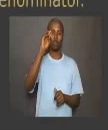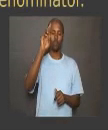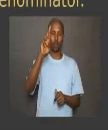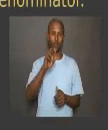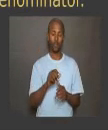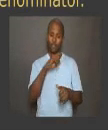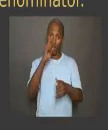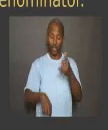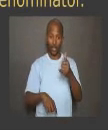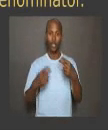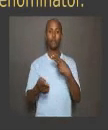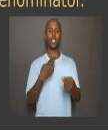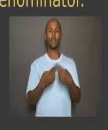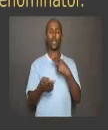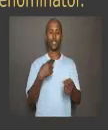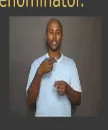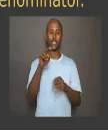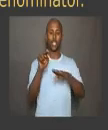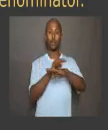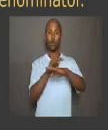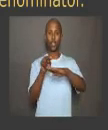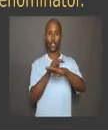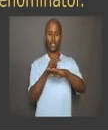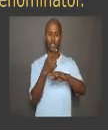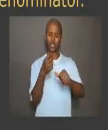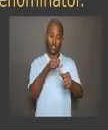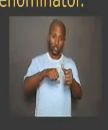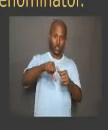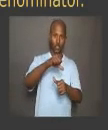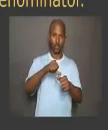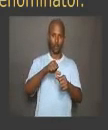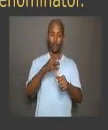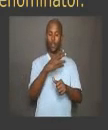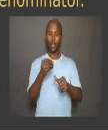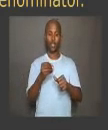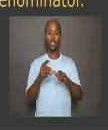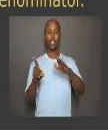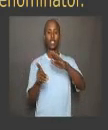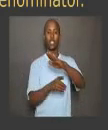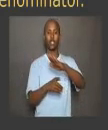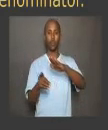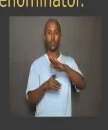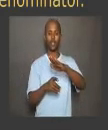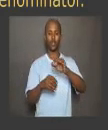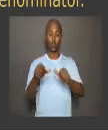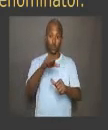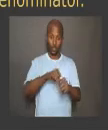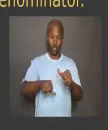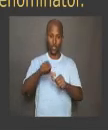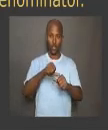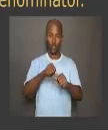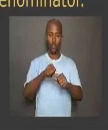Finally, multiply the numerators with each other and the denominators with each other